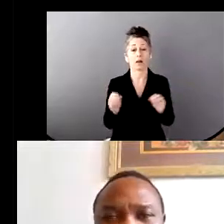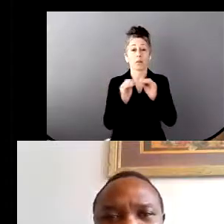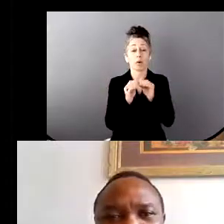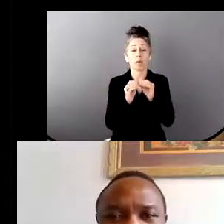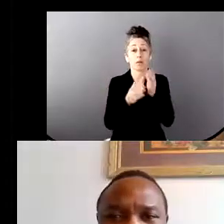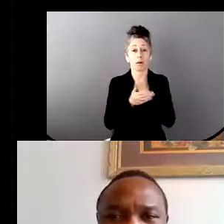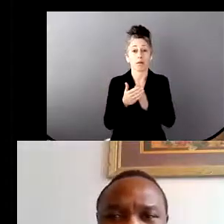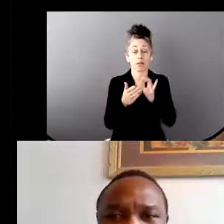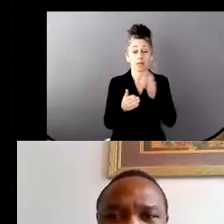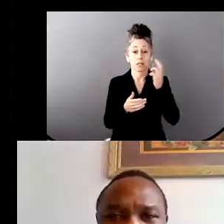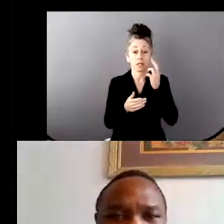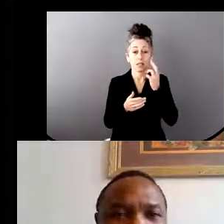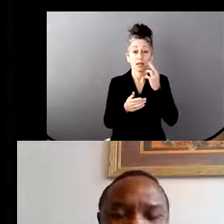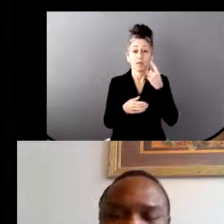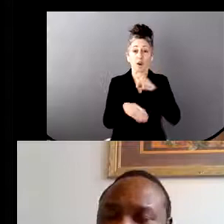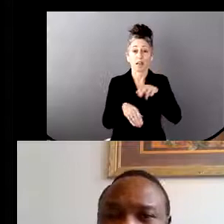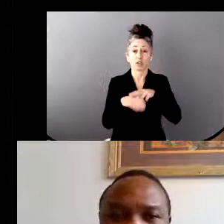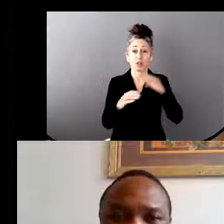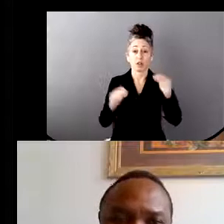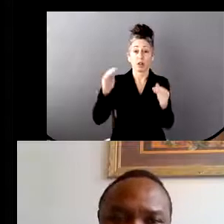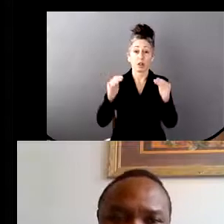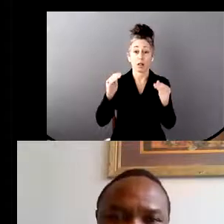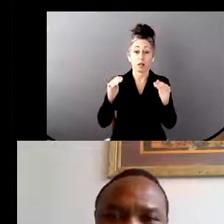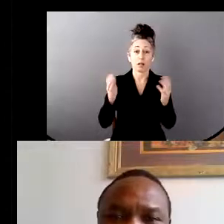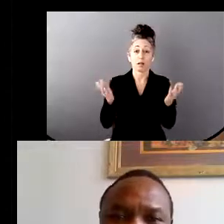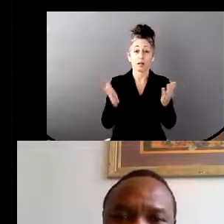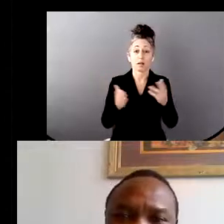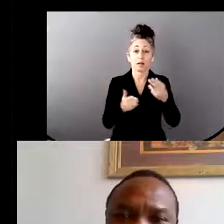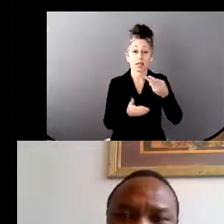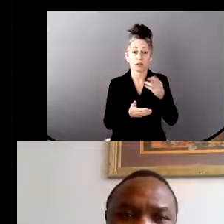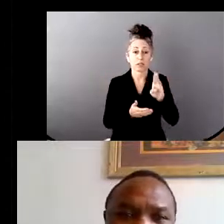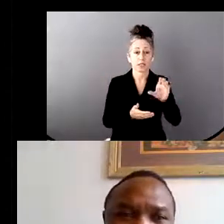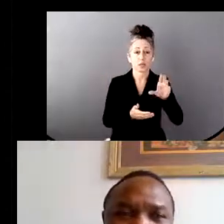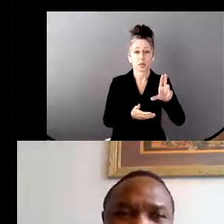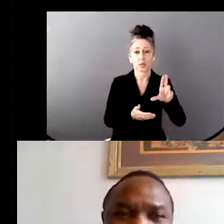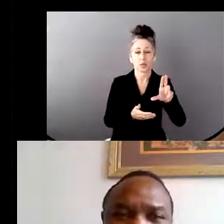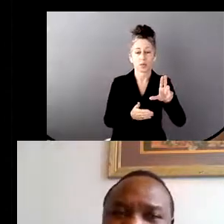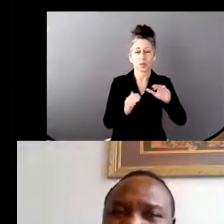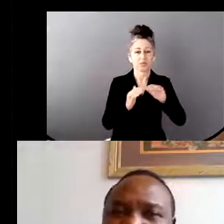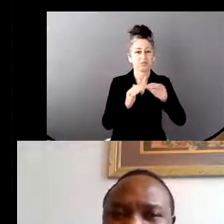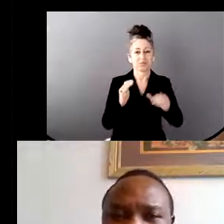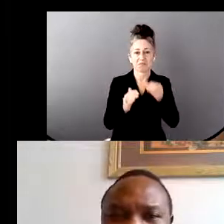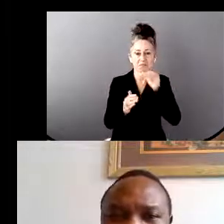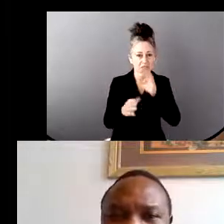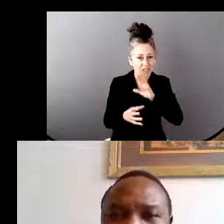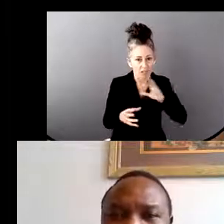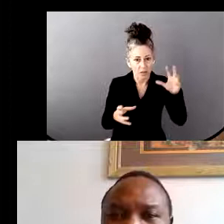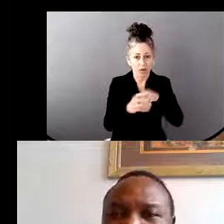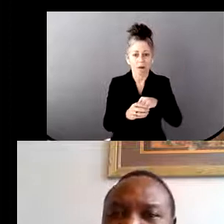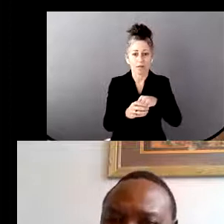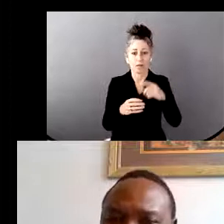of these national disparities is the under-participation of HBCUs and other minority serving institutions and their researchers of